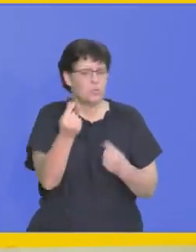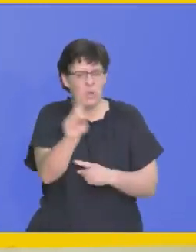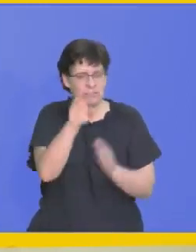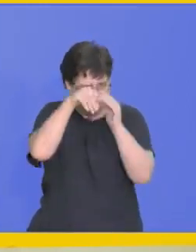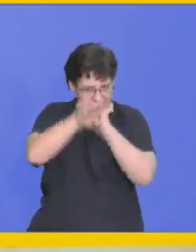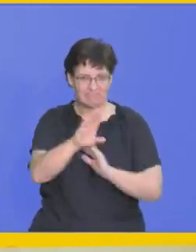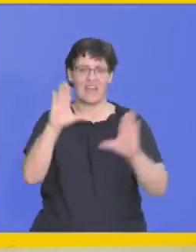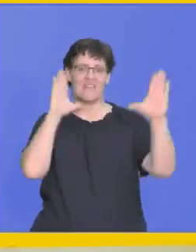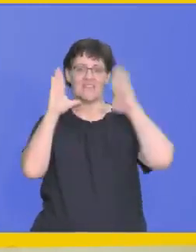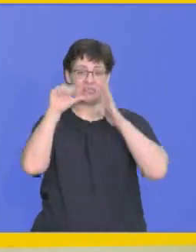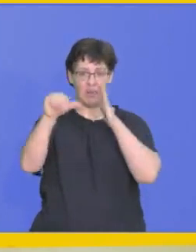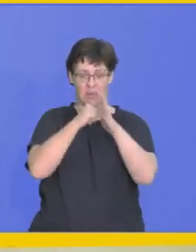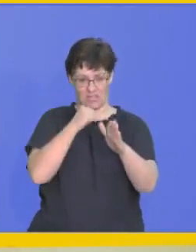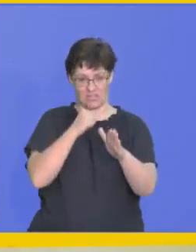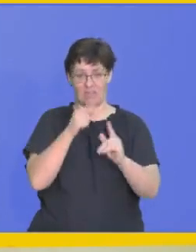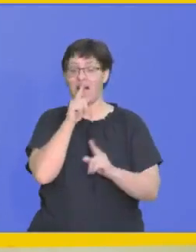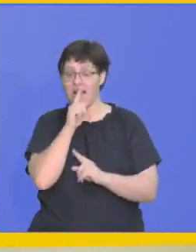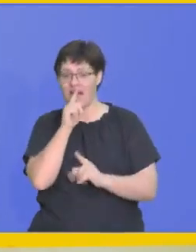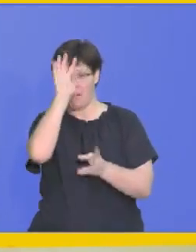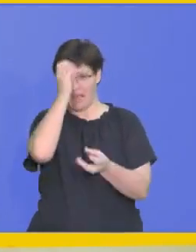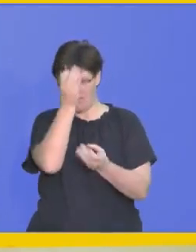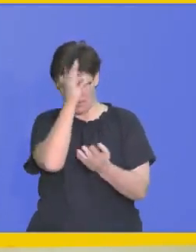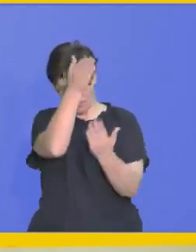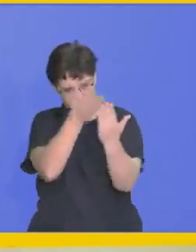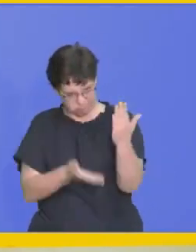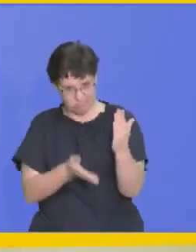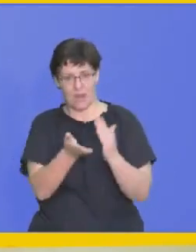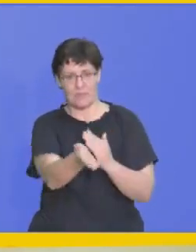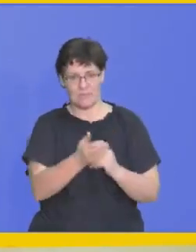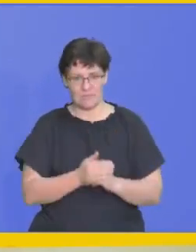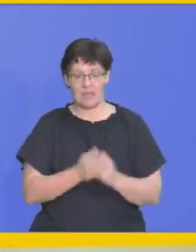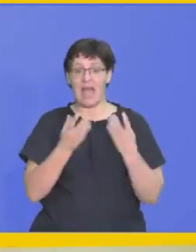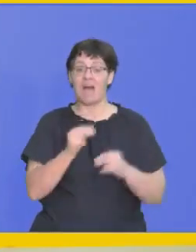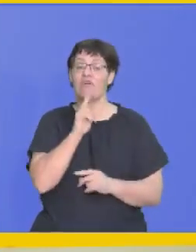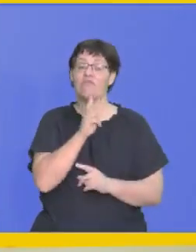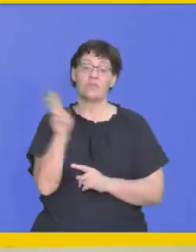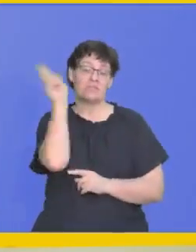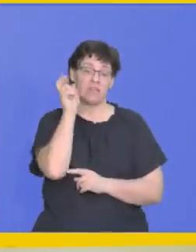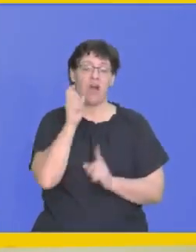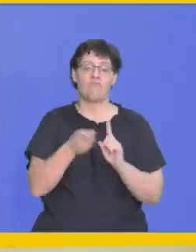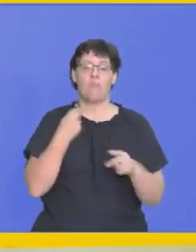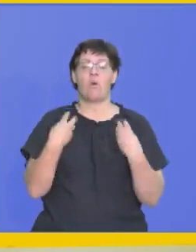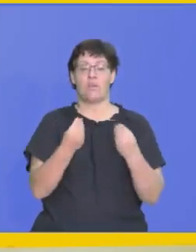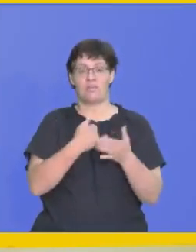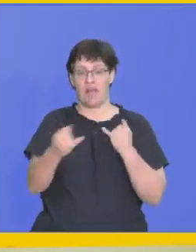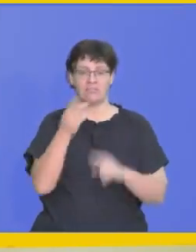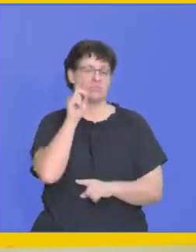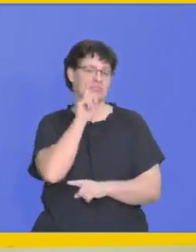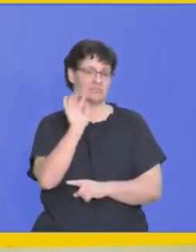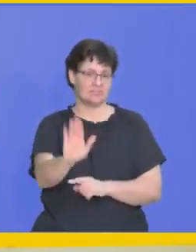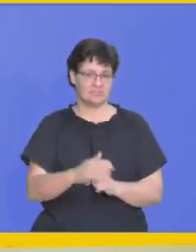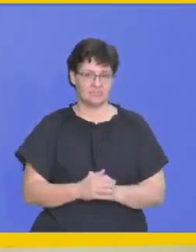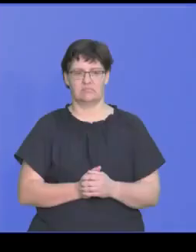is head on over to our Facebook page, and all of the details will be there. We've got a voice note now from our WhatsApp line, so let's check that out.